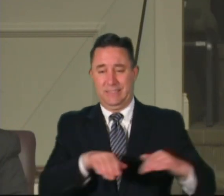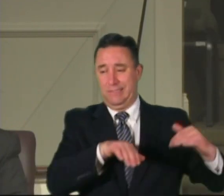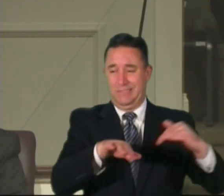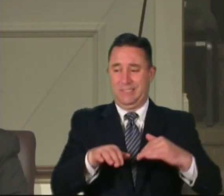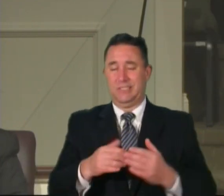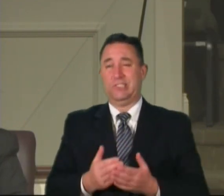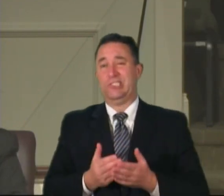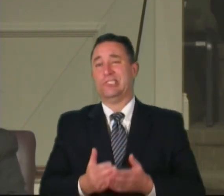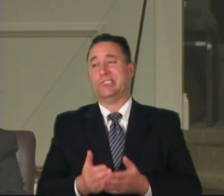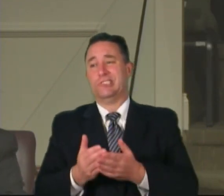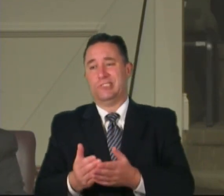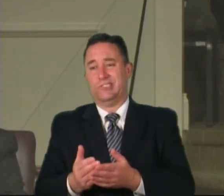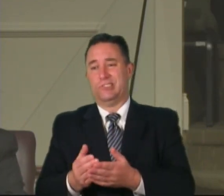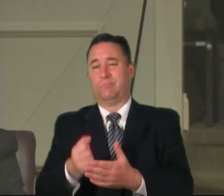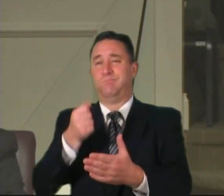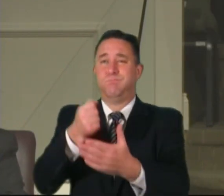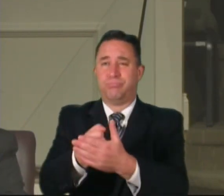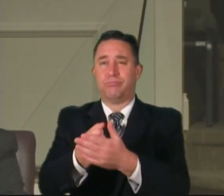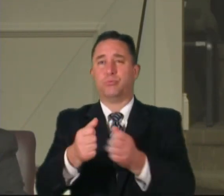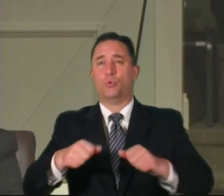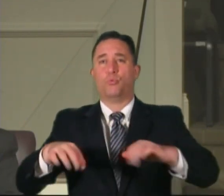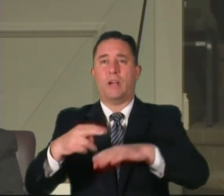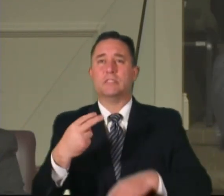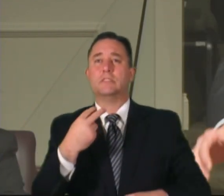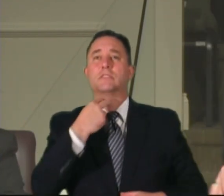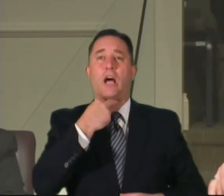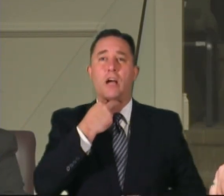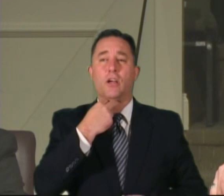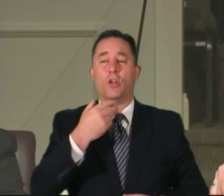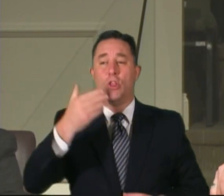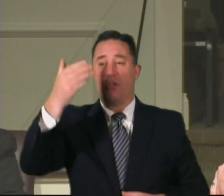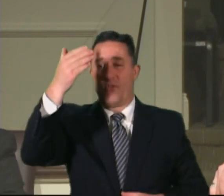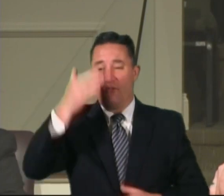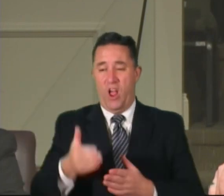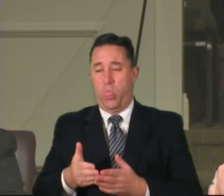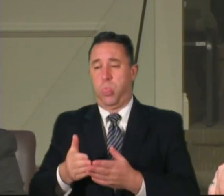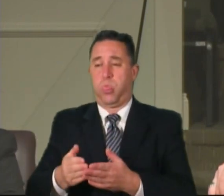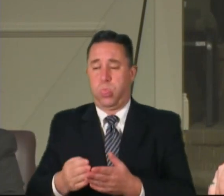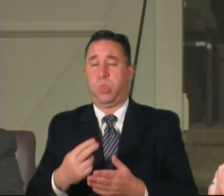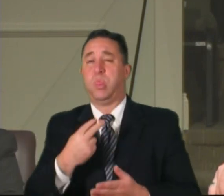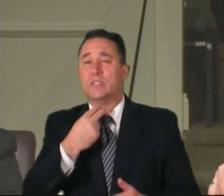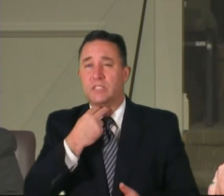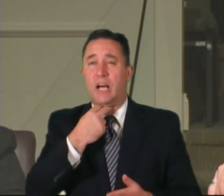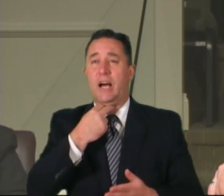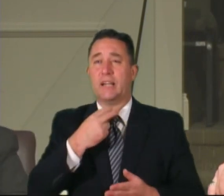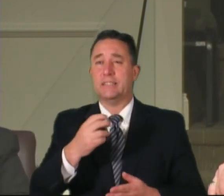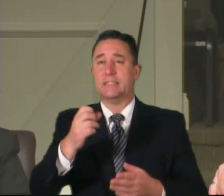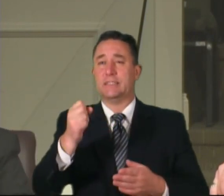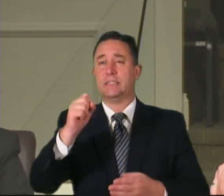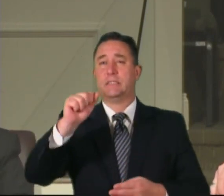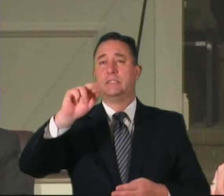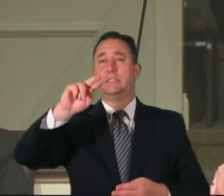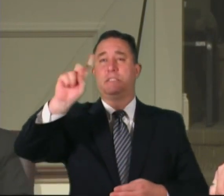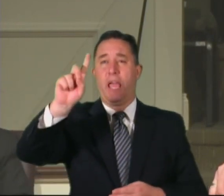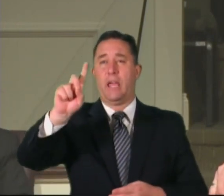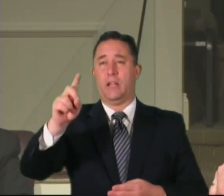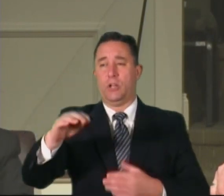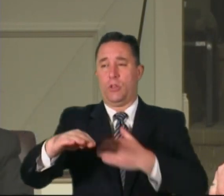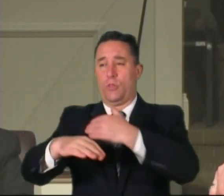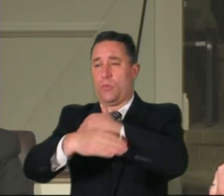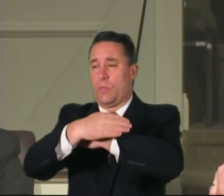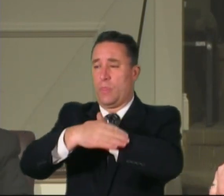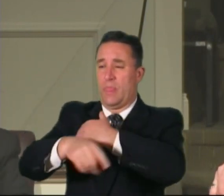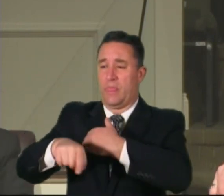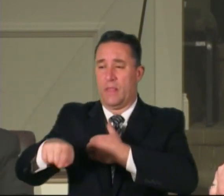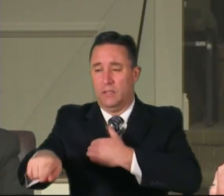the ship aground. The ship stuck, the front forepart stuck fast into the sand or into the harbor